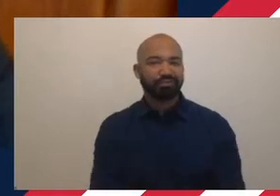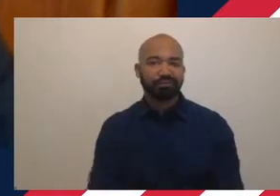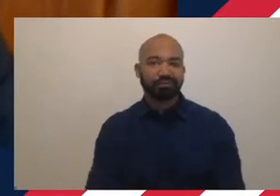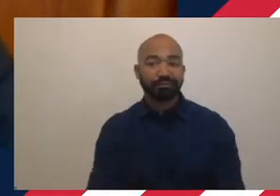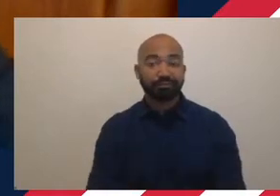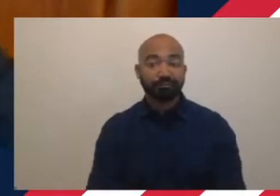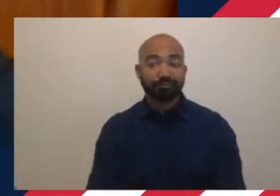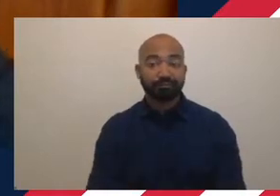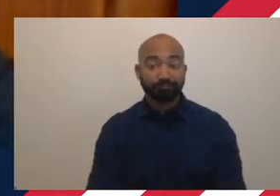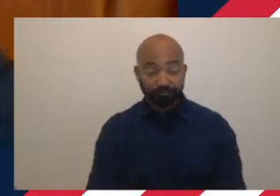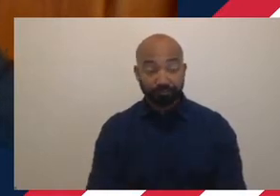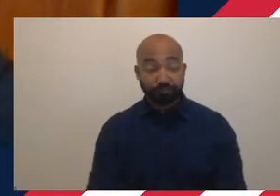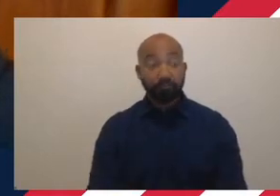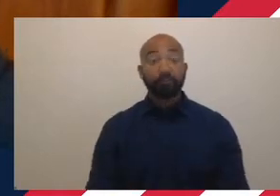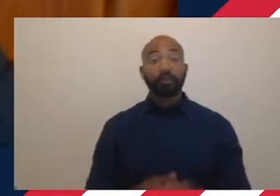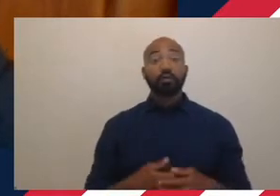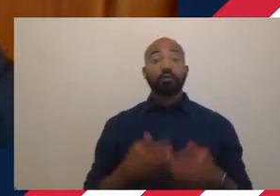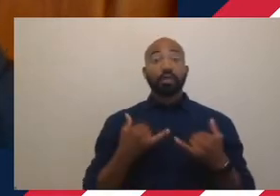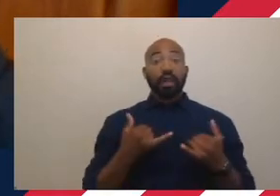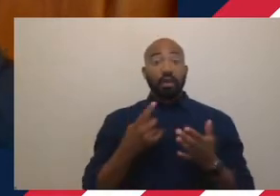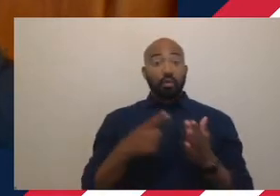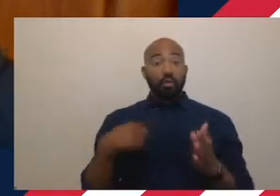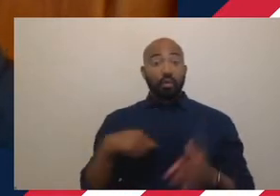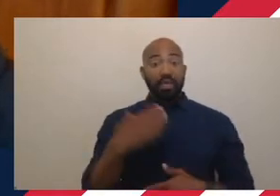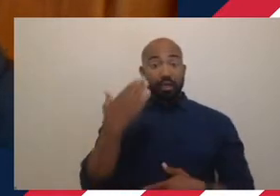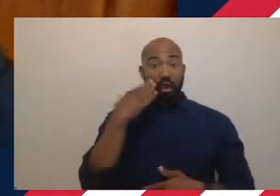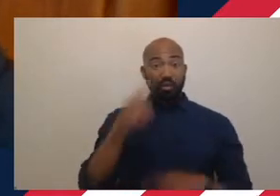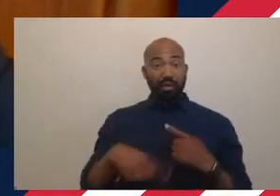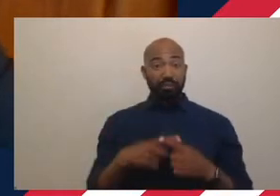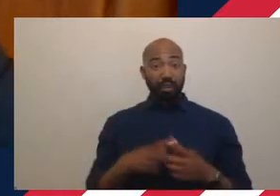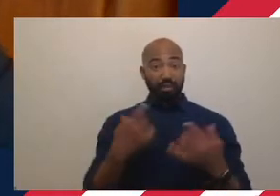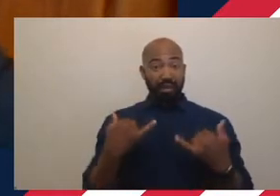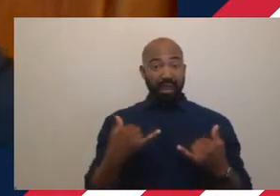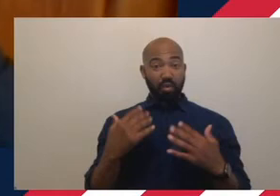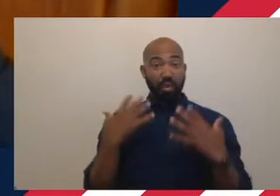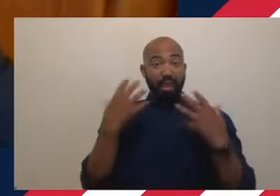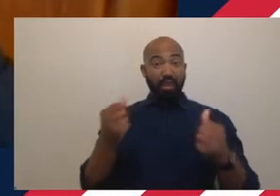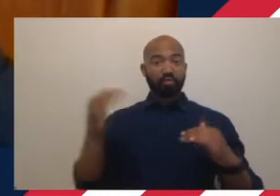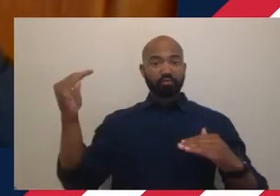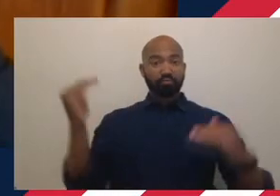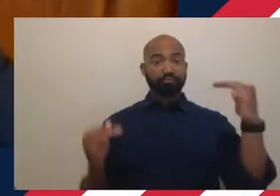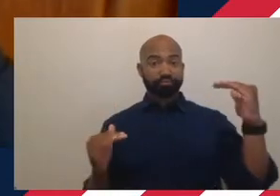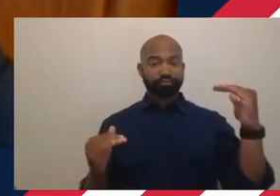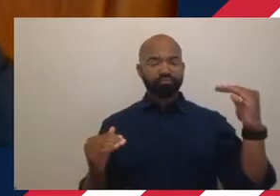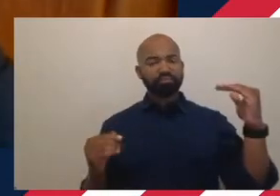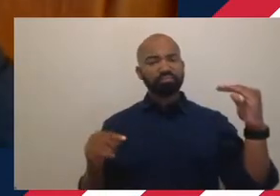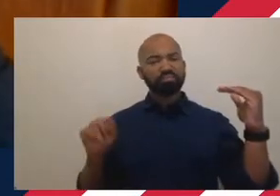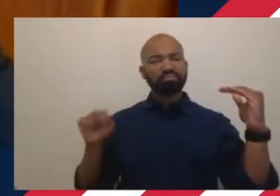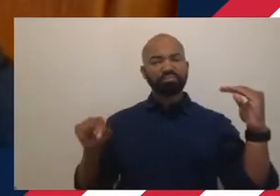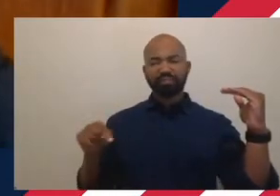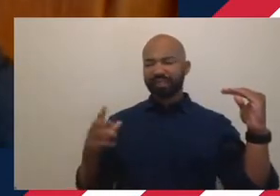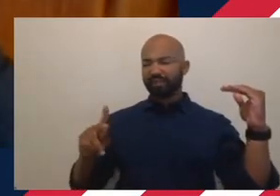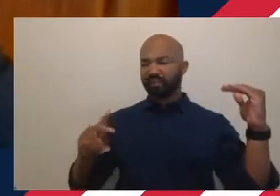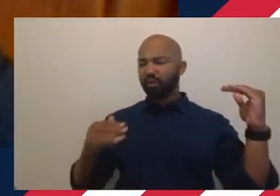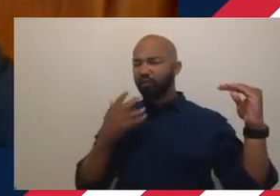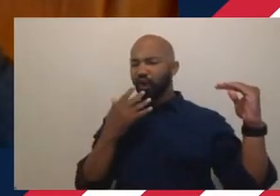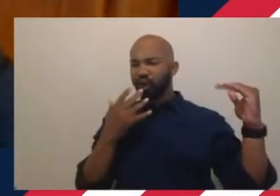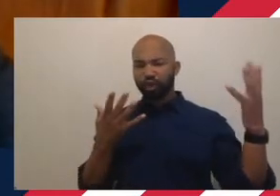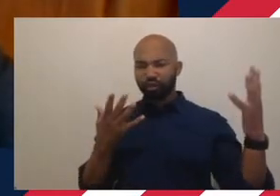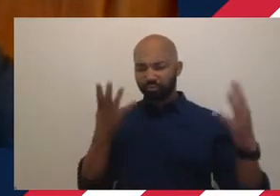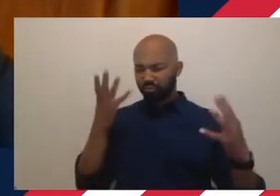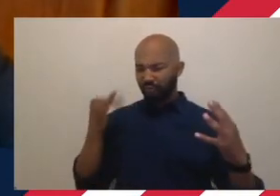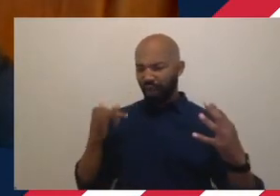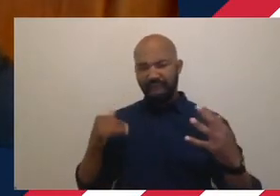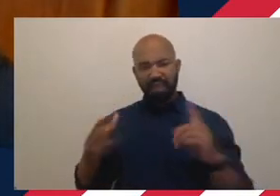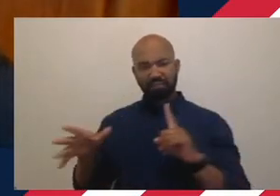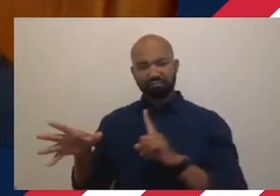the existing health disparities, what are some of the reasons why people of color are contracting the virus